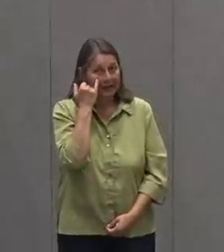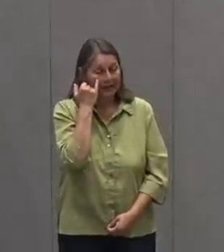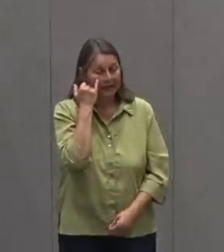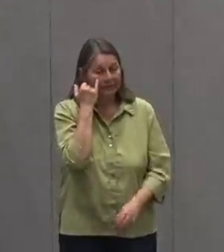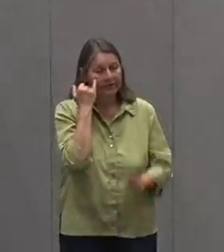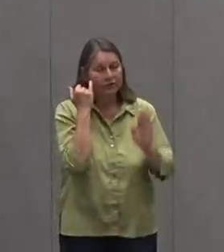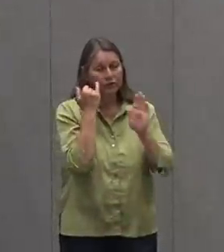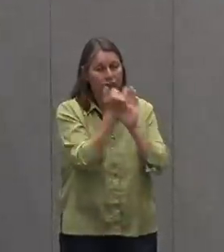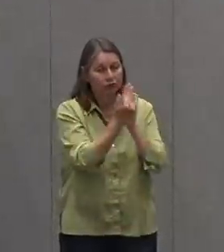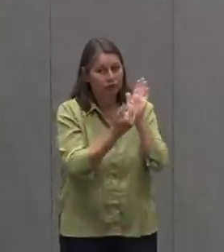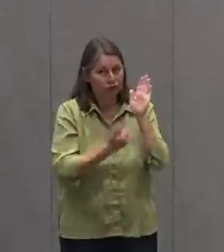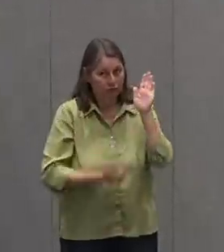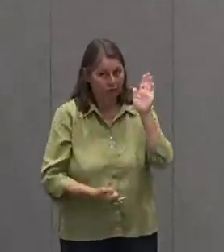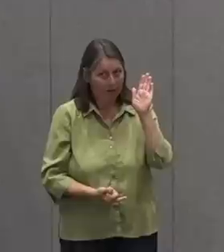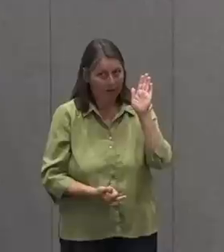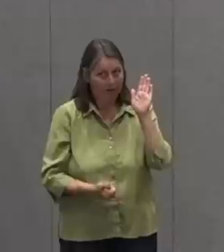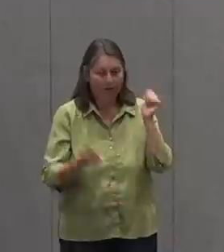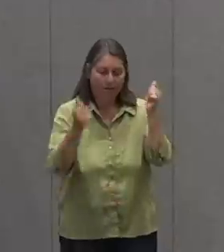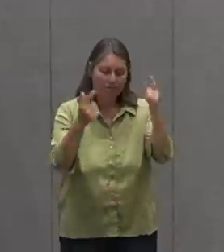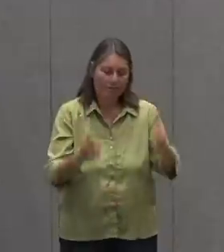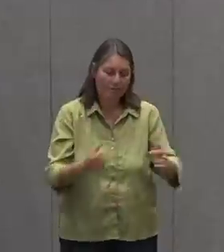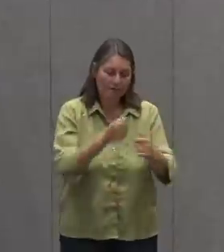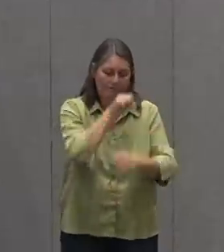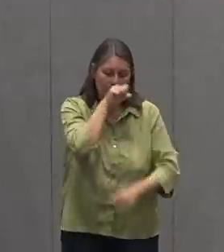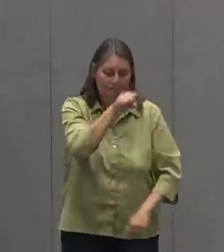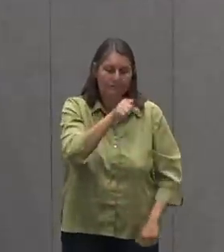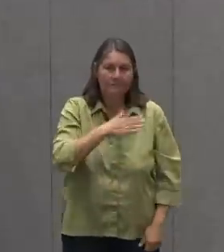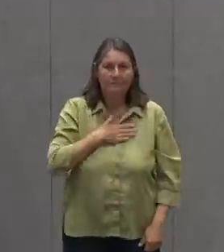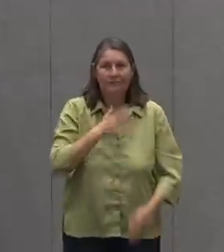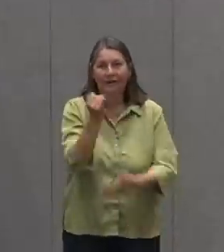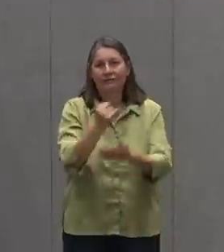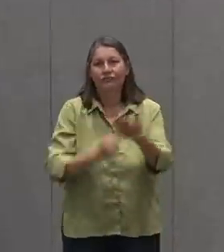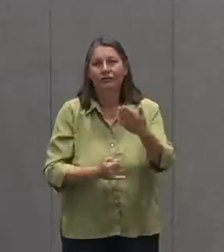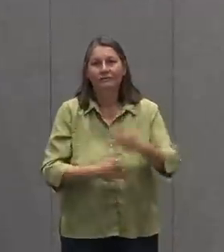drawing. Everyone loves my drawing.